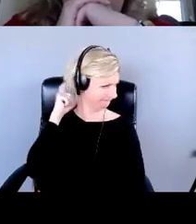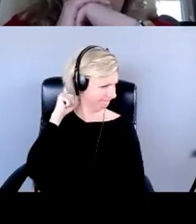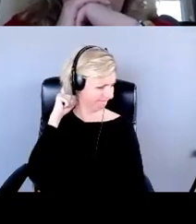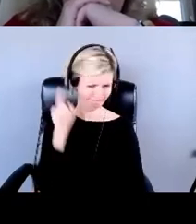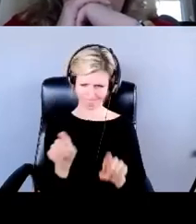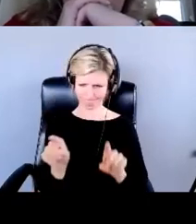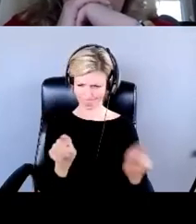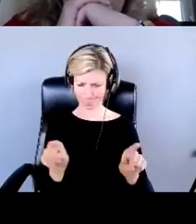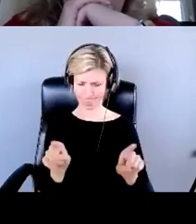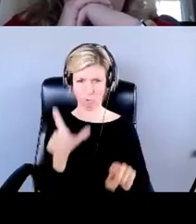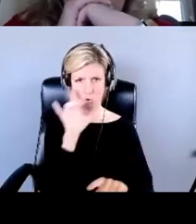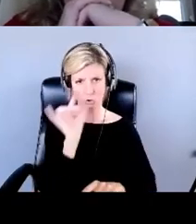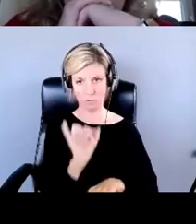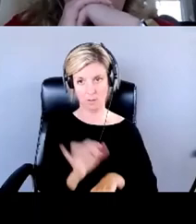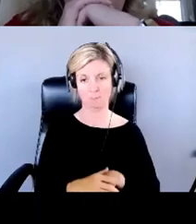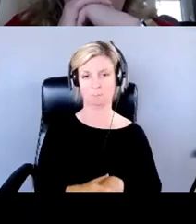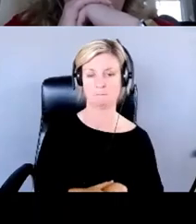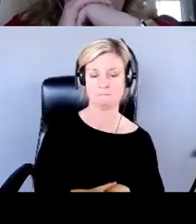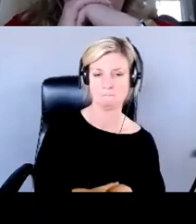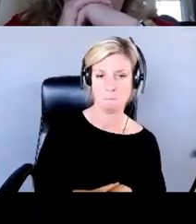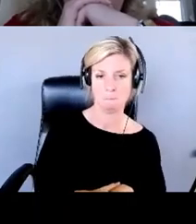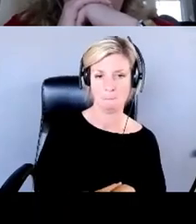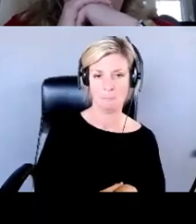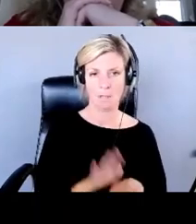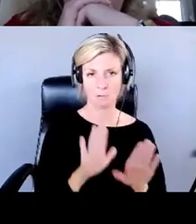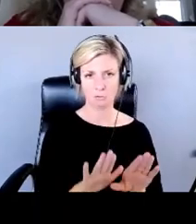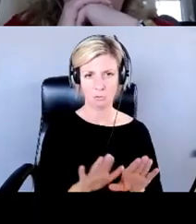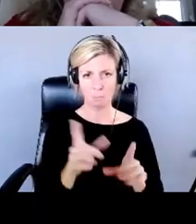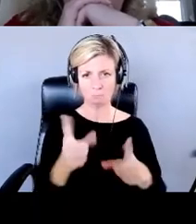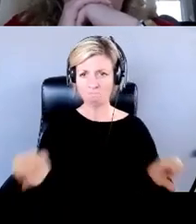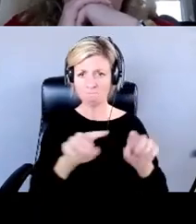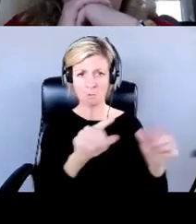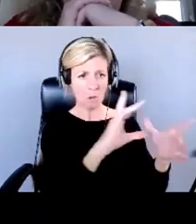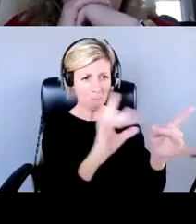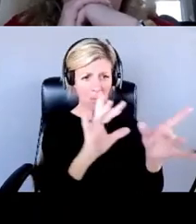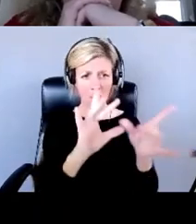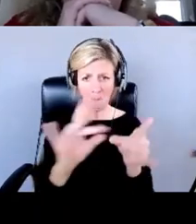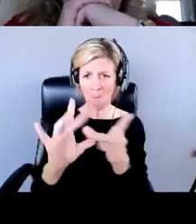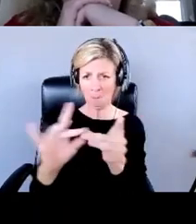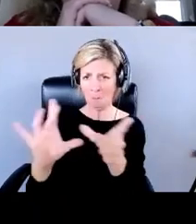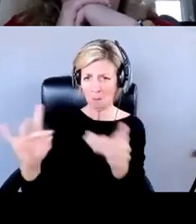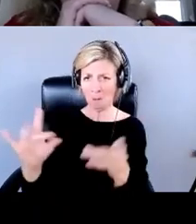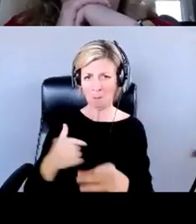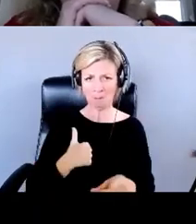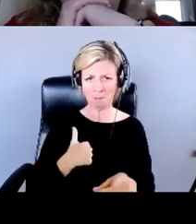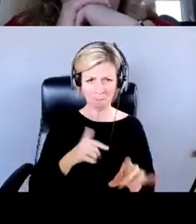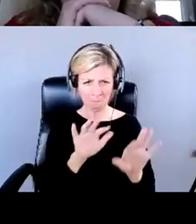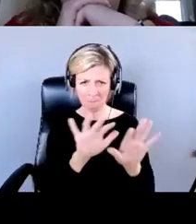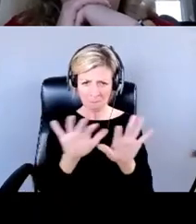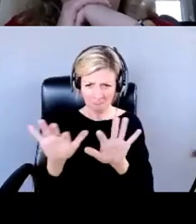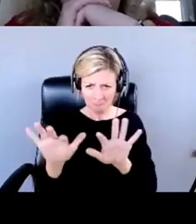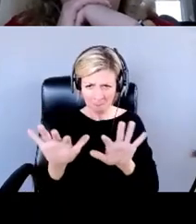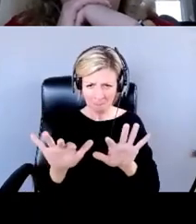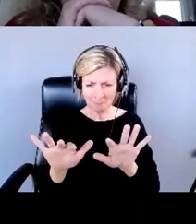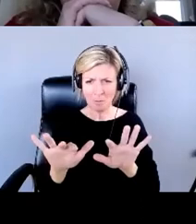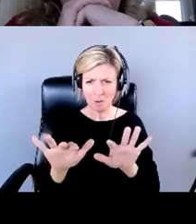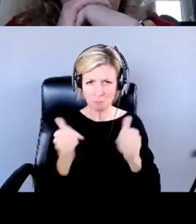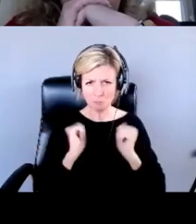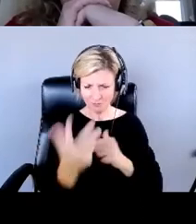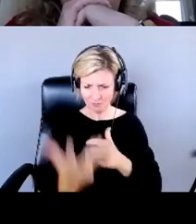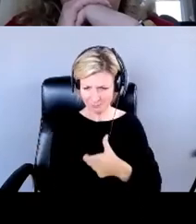I think as everybody's talking, I'm trying to pull together some thoughts in my mind with regard to the national and the